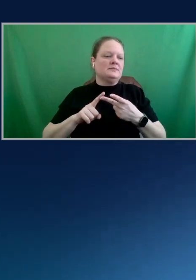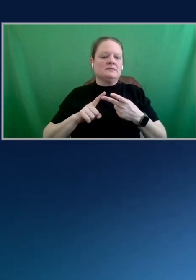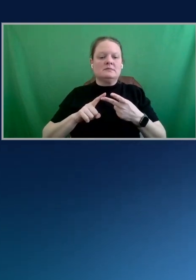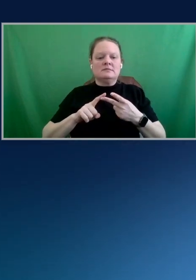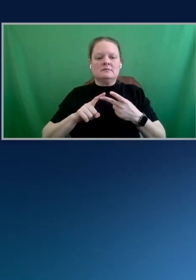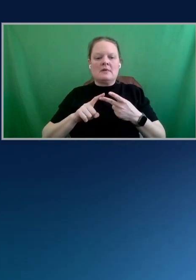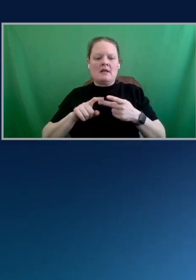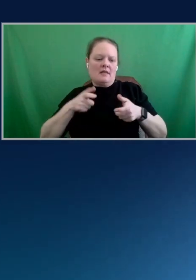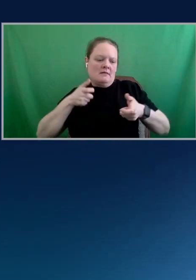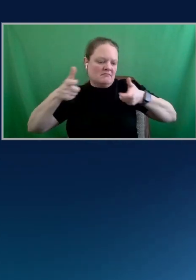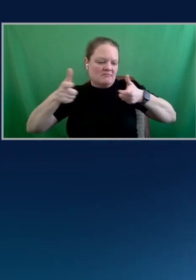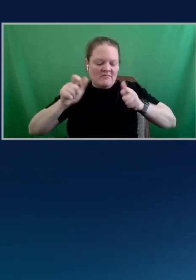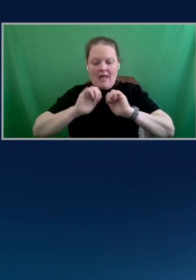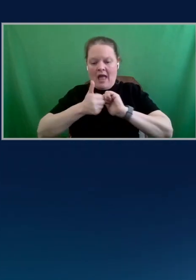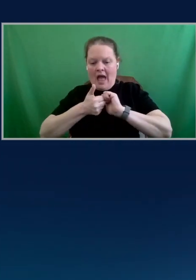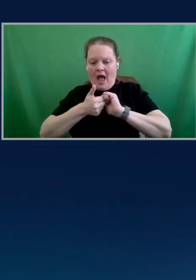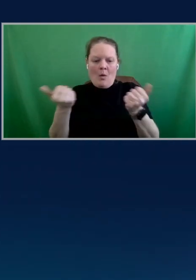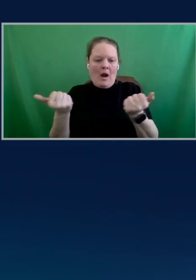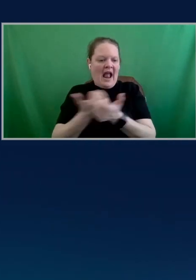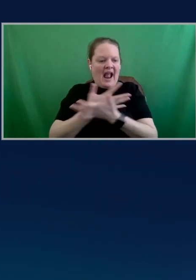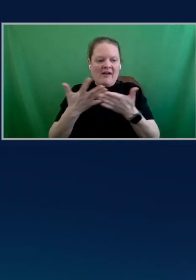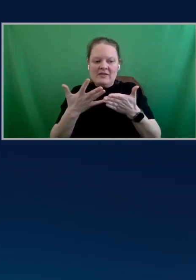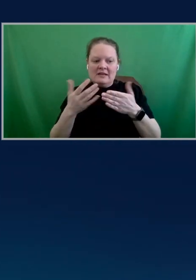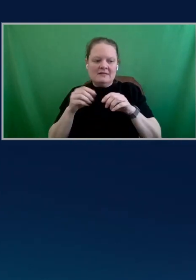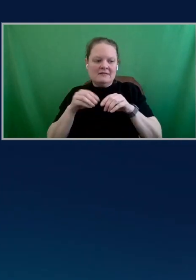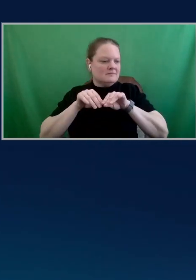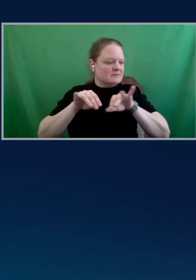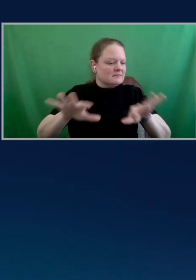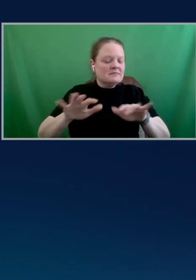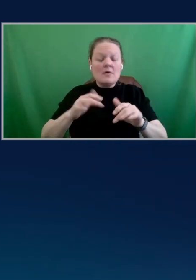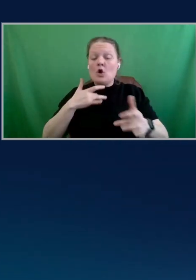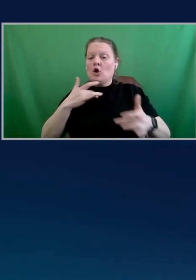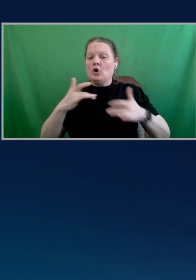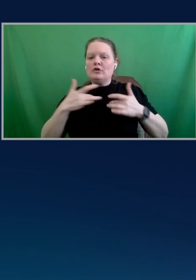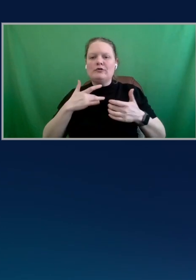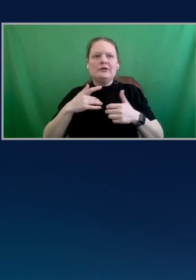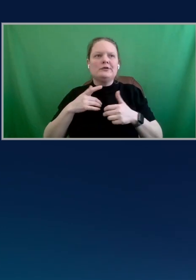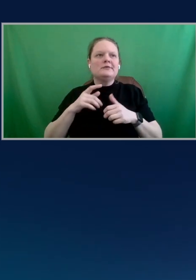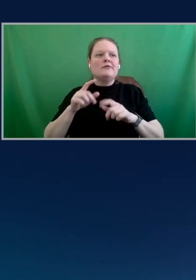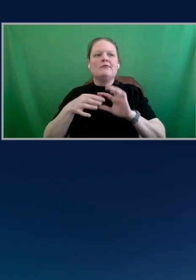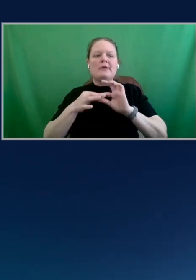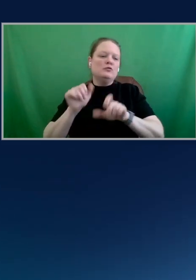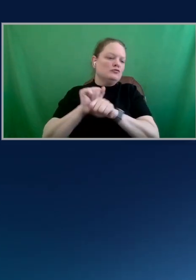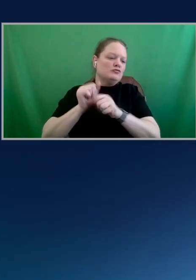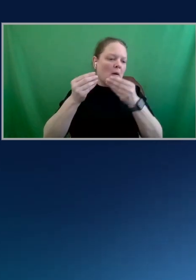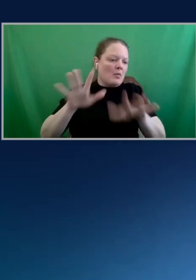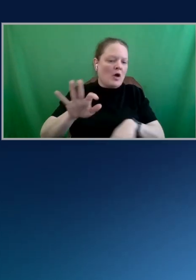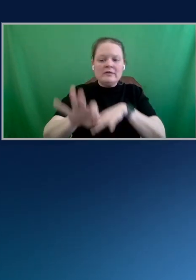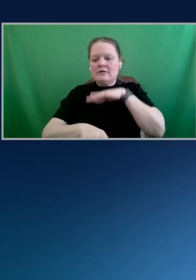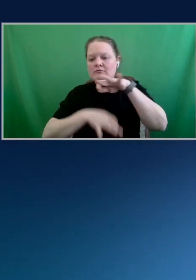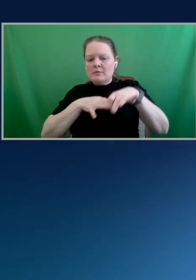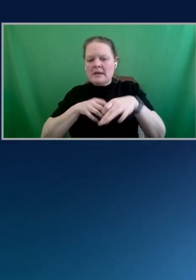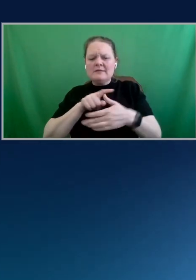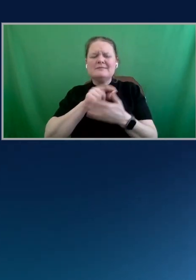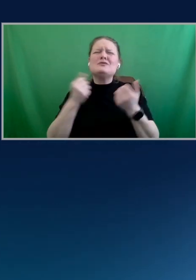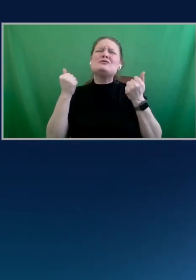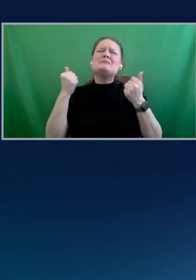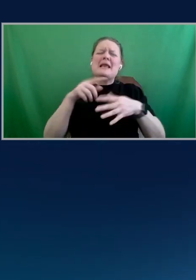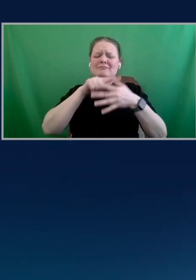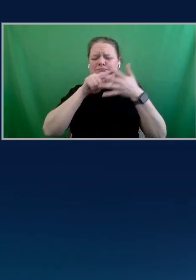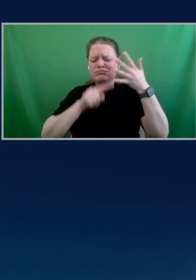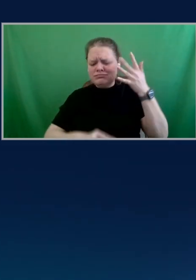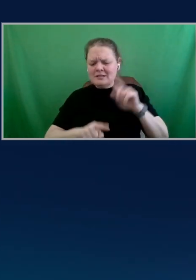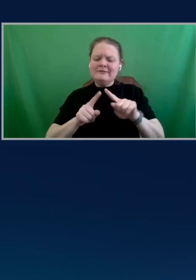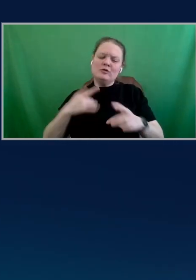of the way that it's all coming, or they have concerns maybe about job loss and replacement. There's a lot of concerns that come from a lot of different